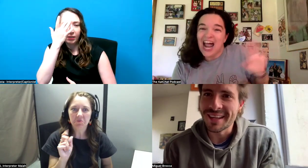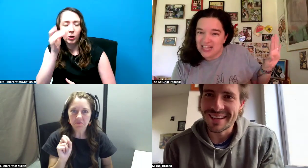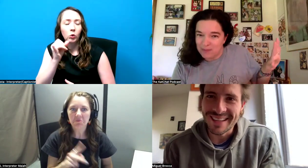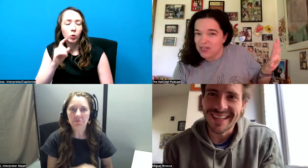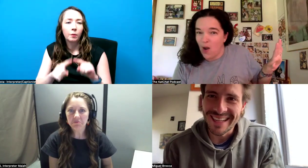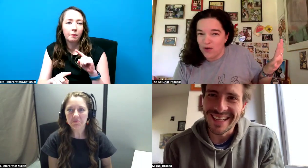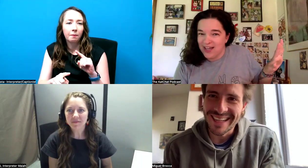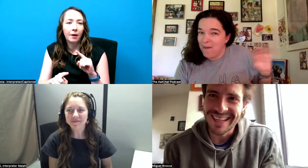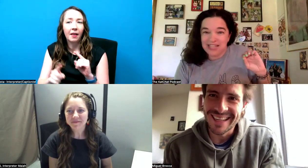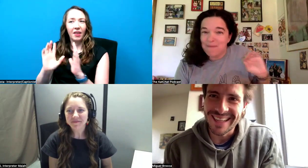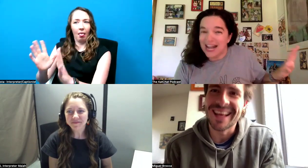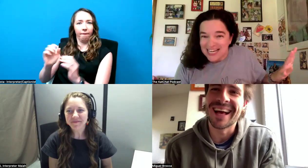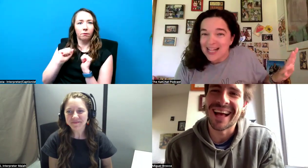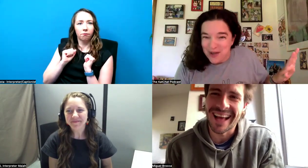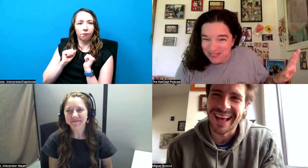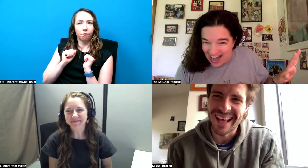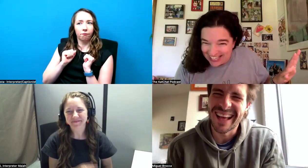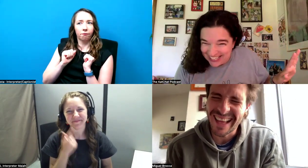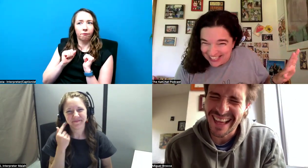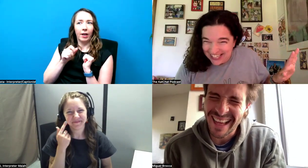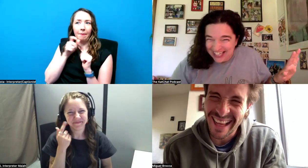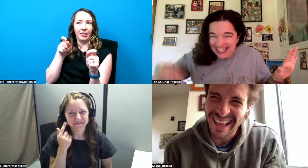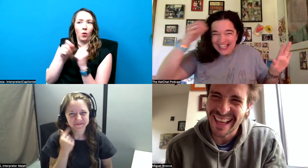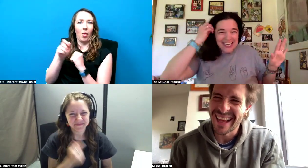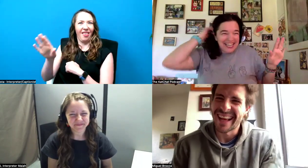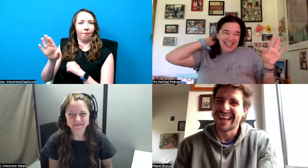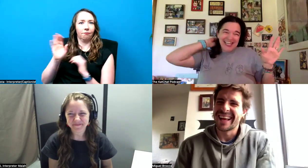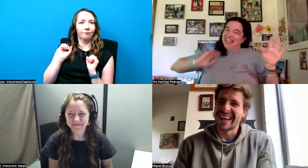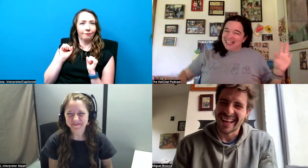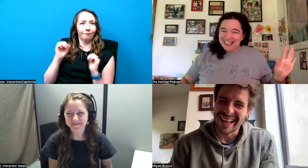Okay. dies, I leave him alone because I'm not dealing with that.